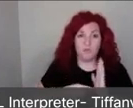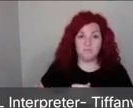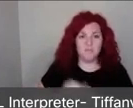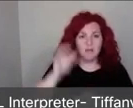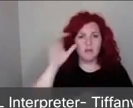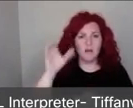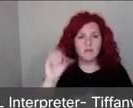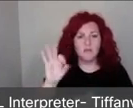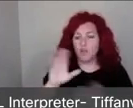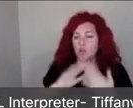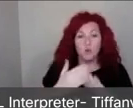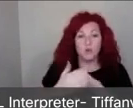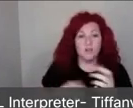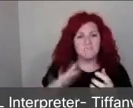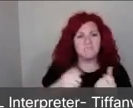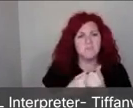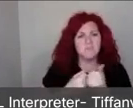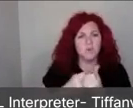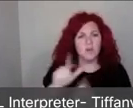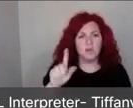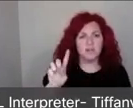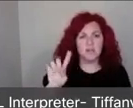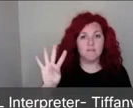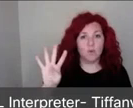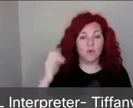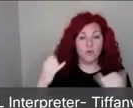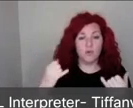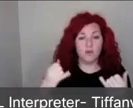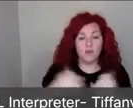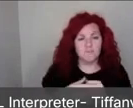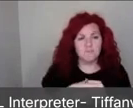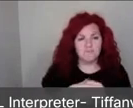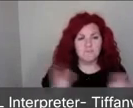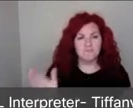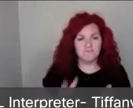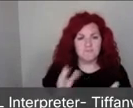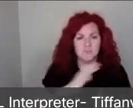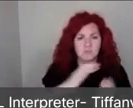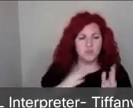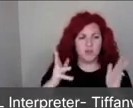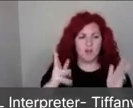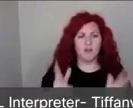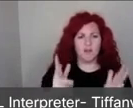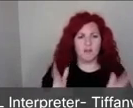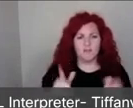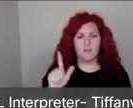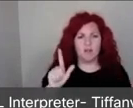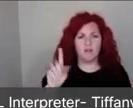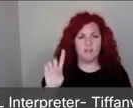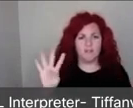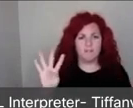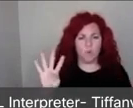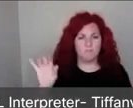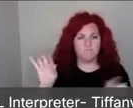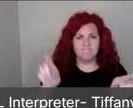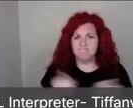community is decently supported by LD4 as it's currently defined, so I would urge the commissioners to leave it largely intact. Some modifications